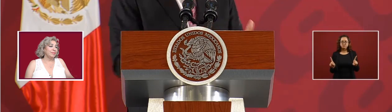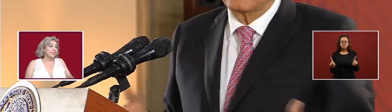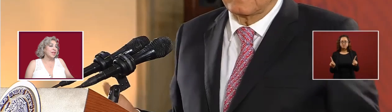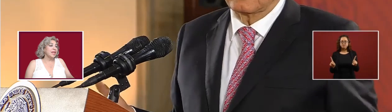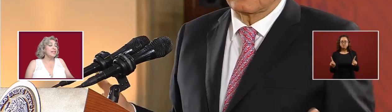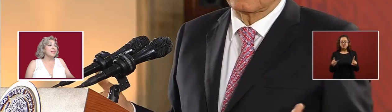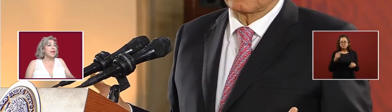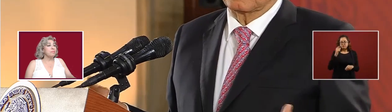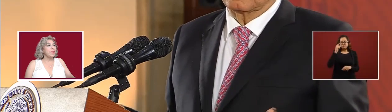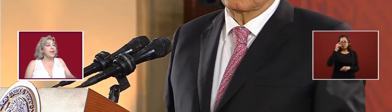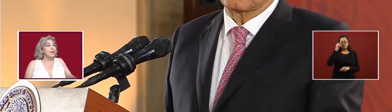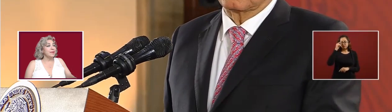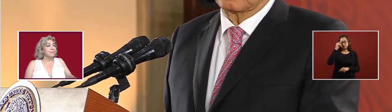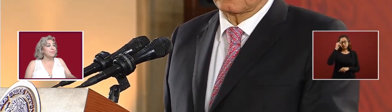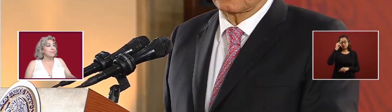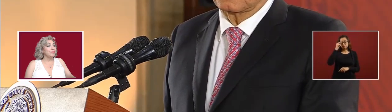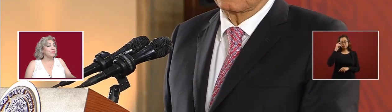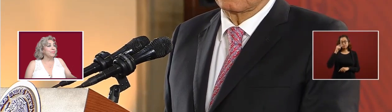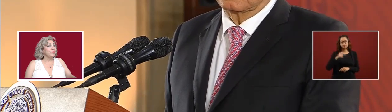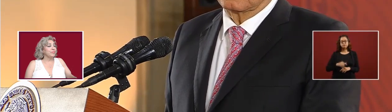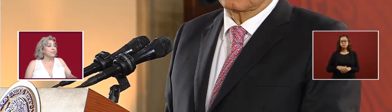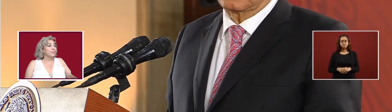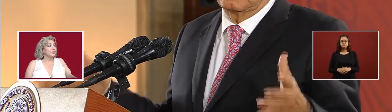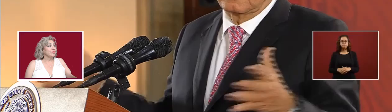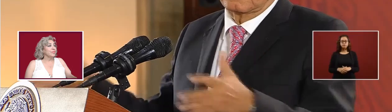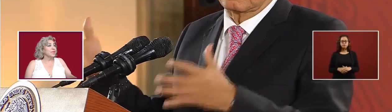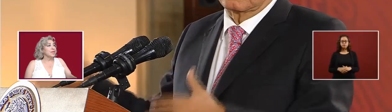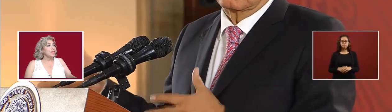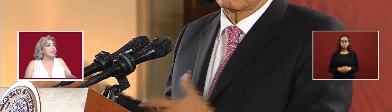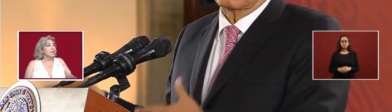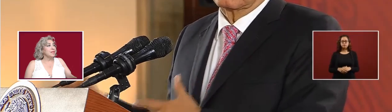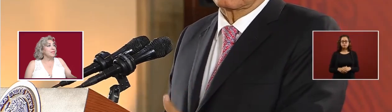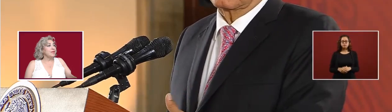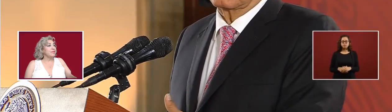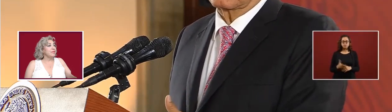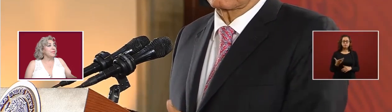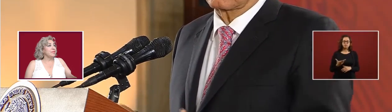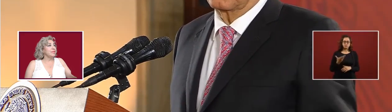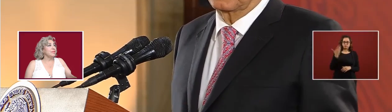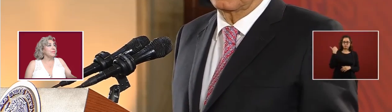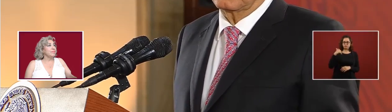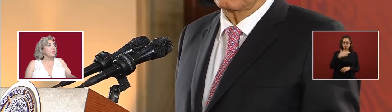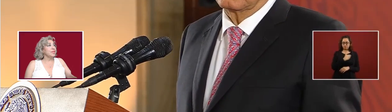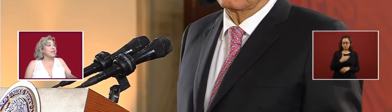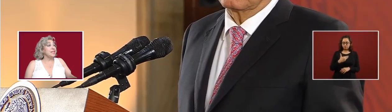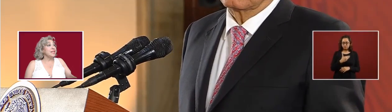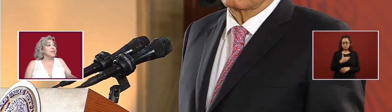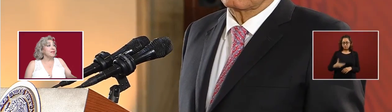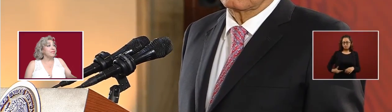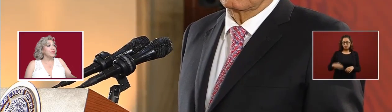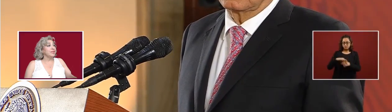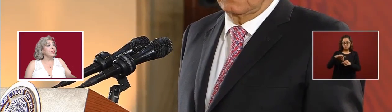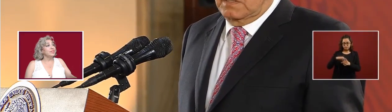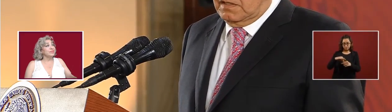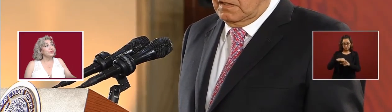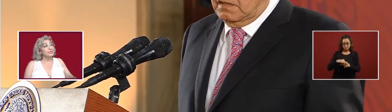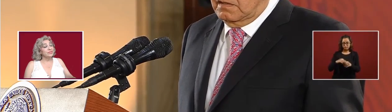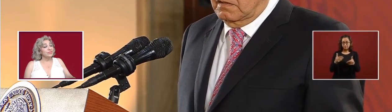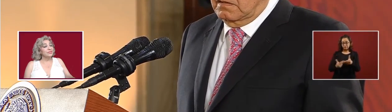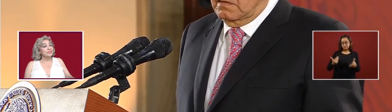In the campaign, they did cover.